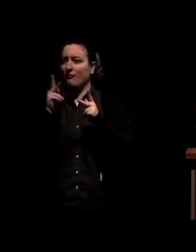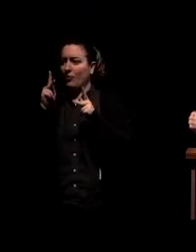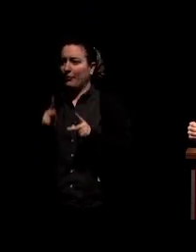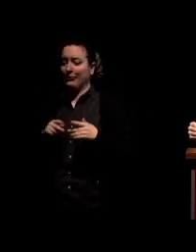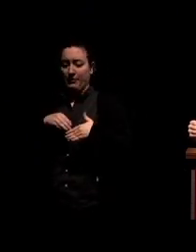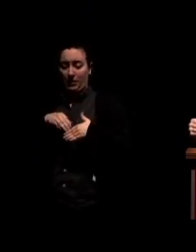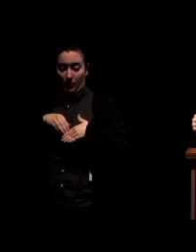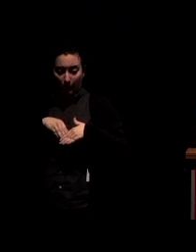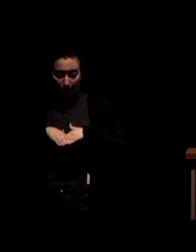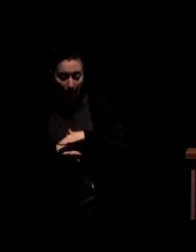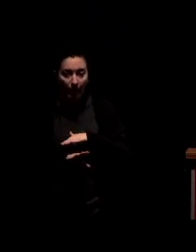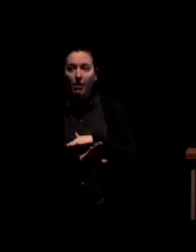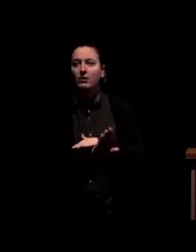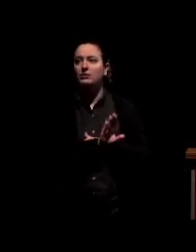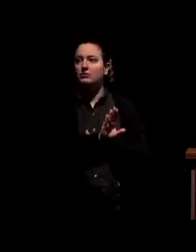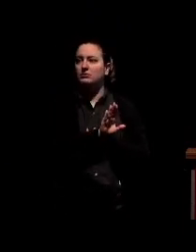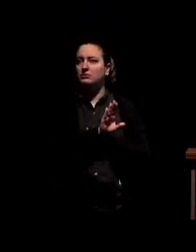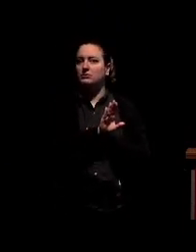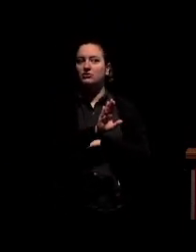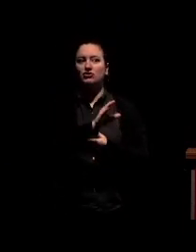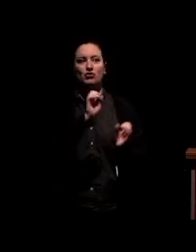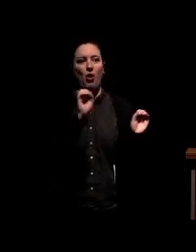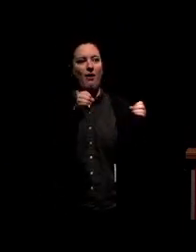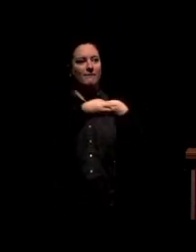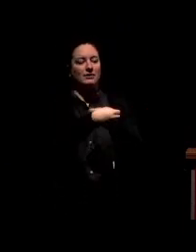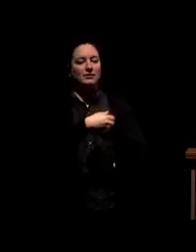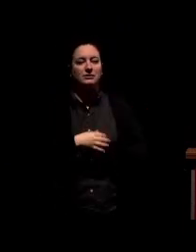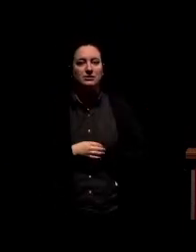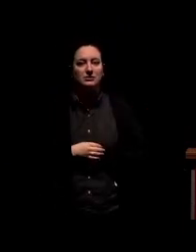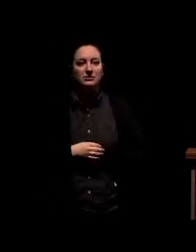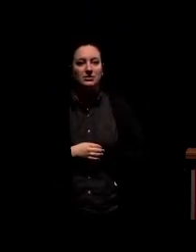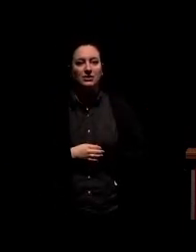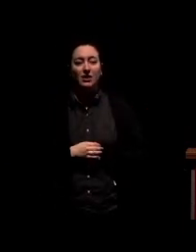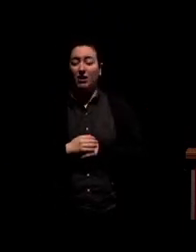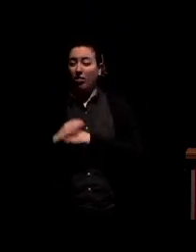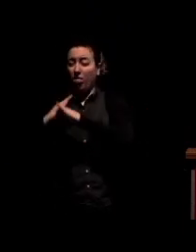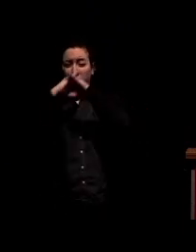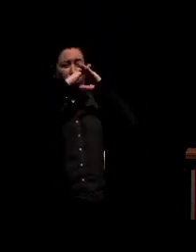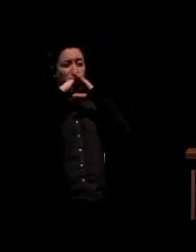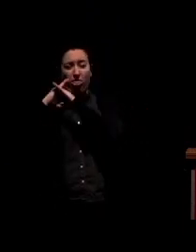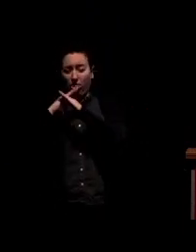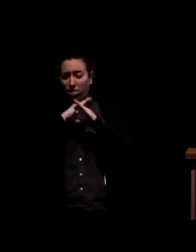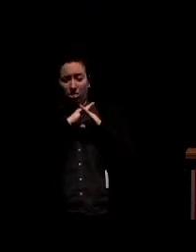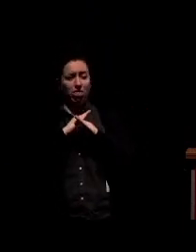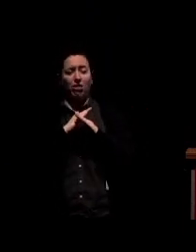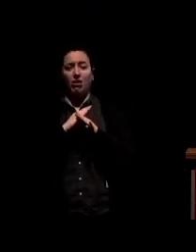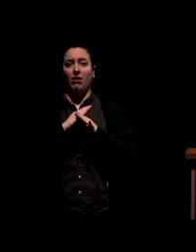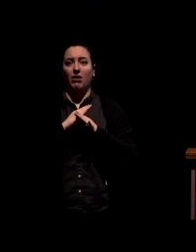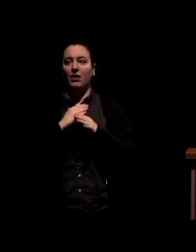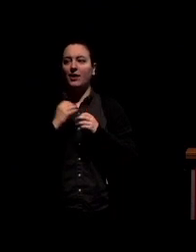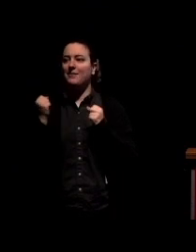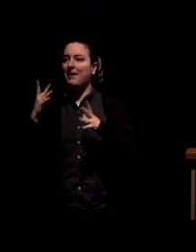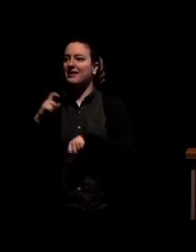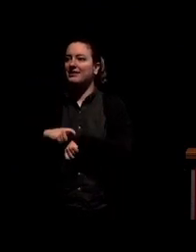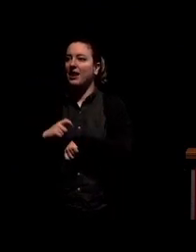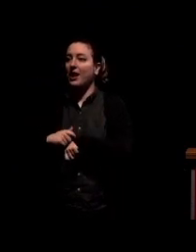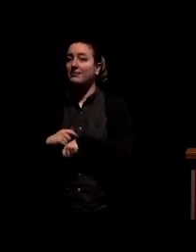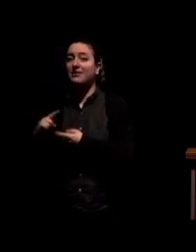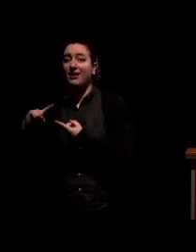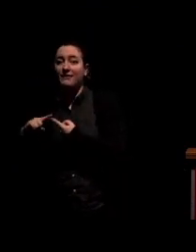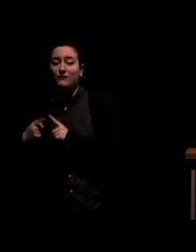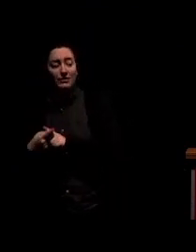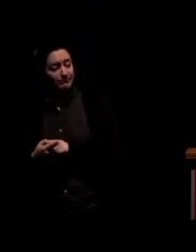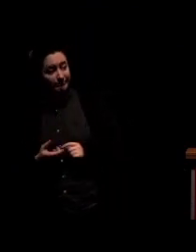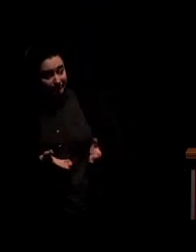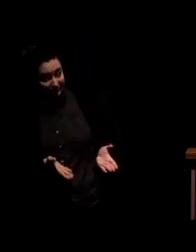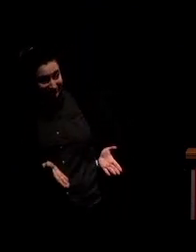So many barriers. Barriers that they have, barriers that they've experienced. And a lot of times they need that nudge from a friend or a family